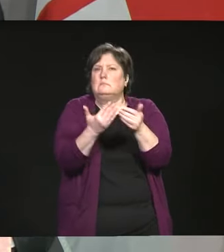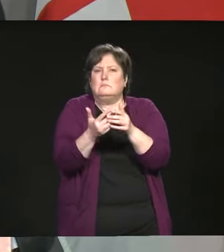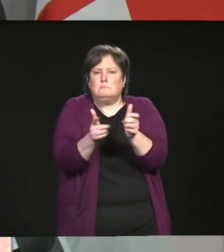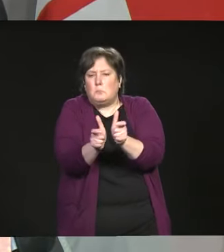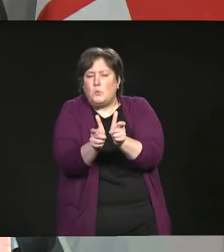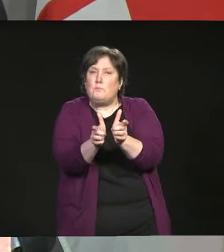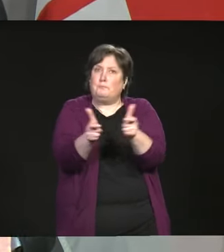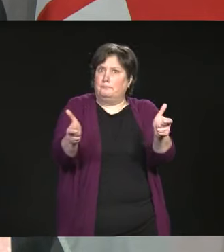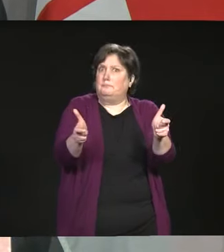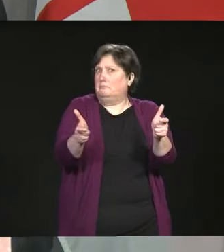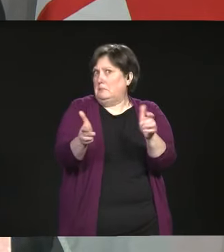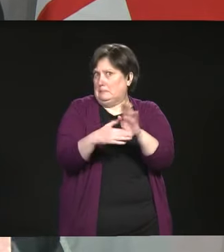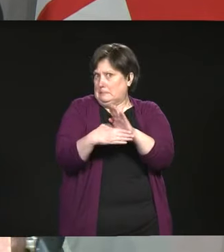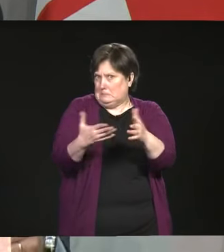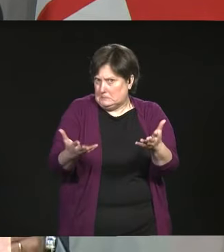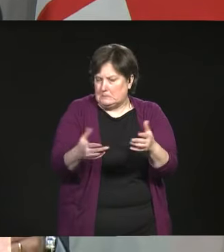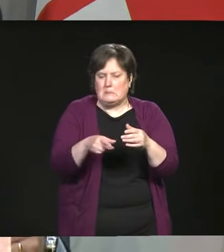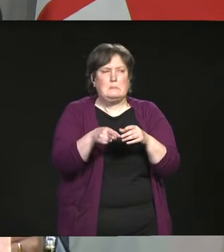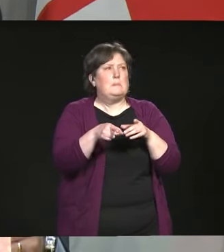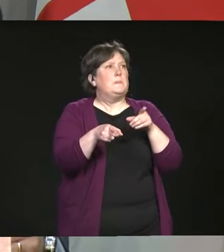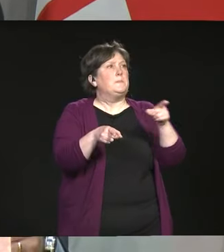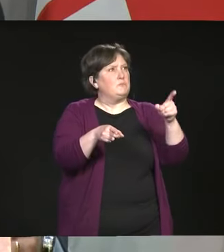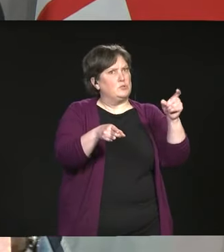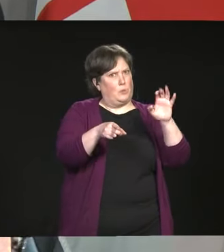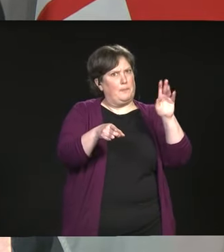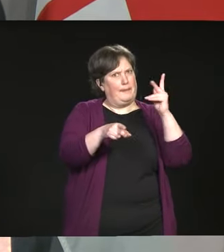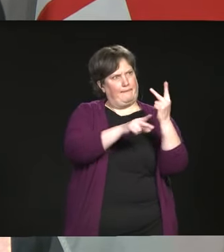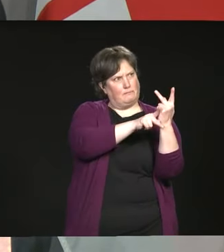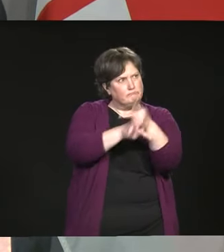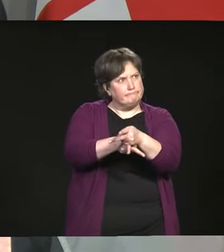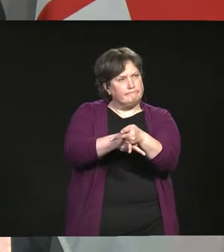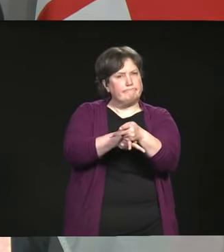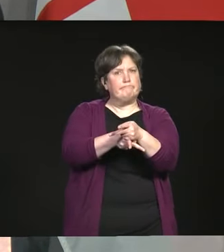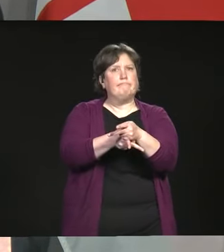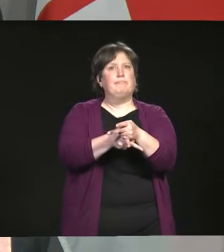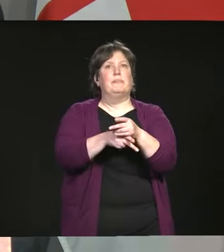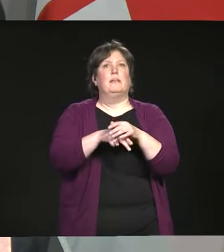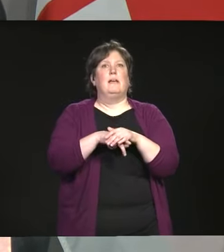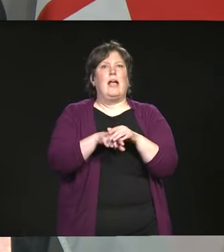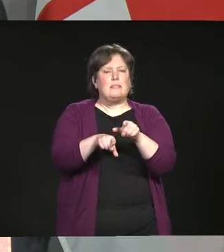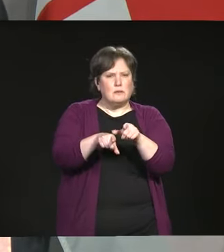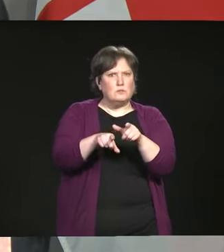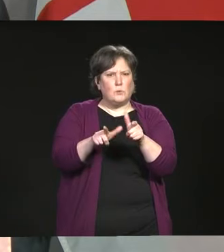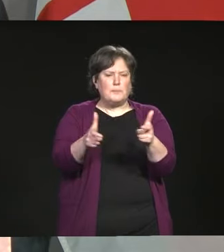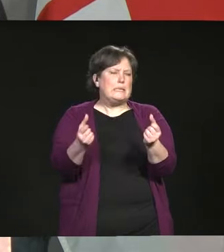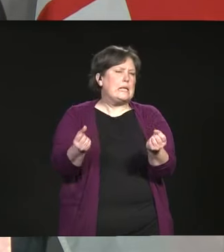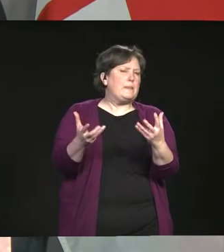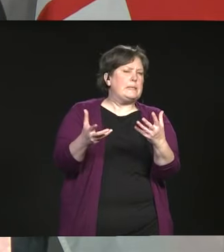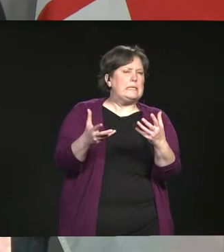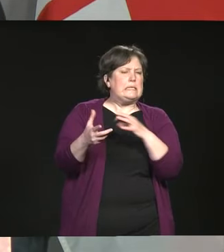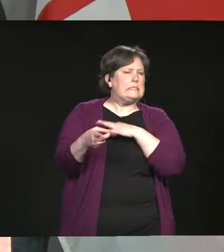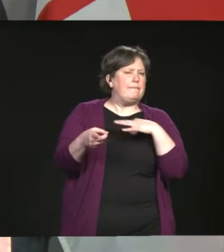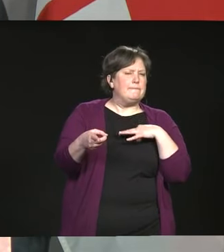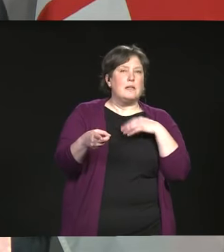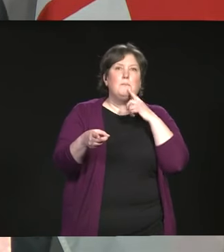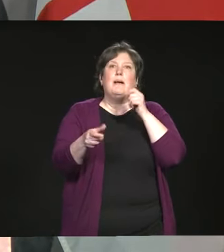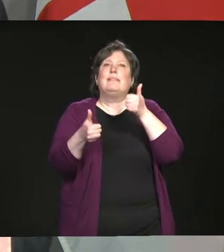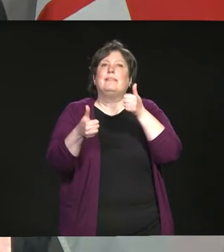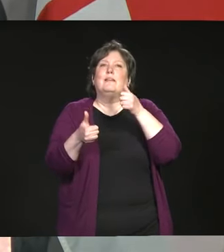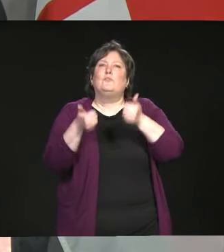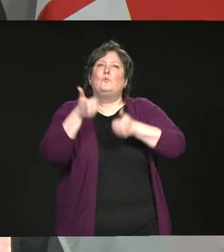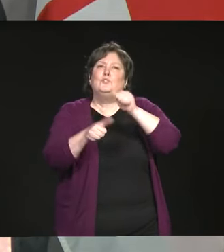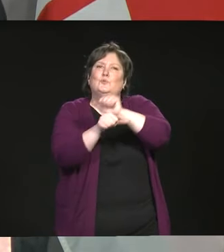be thinking about not only the scale of the companies, but also the particular sectors. You mentioned the oil and gas sector, the energy sector. It